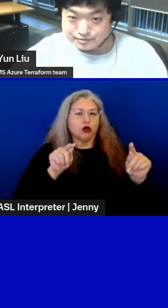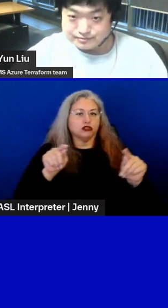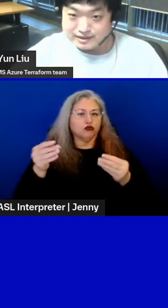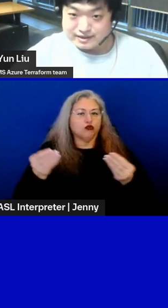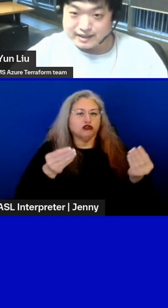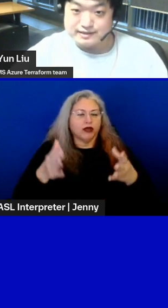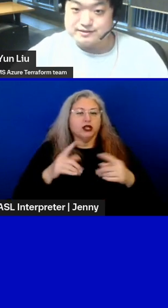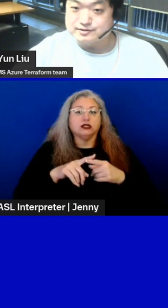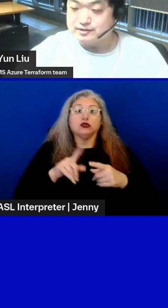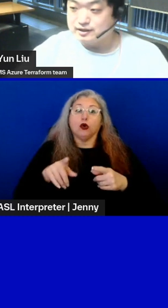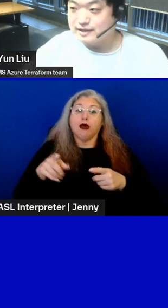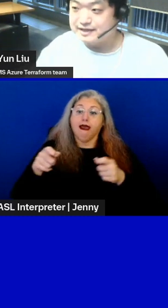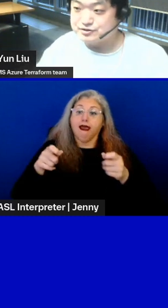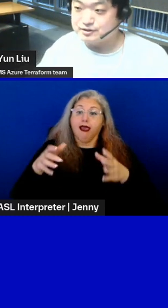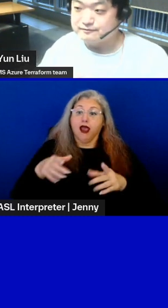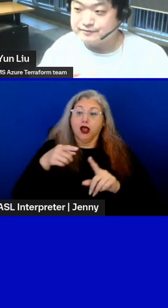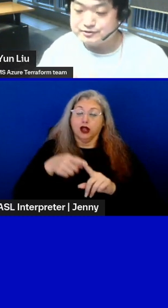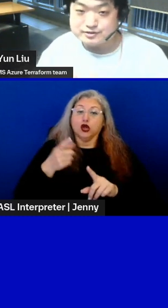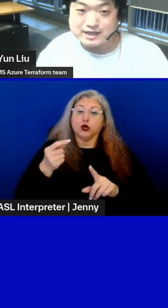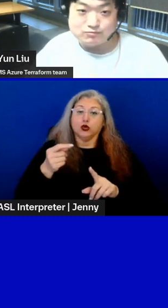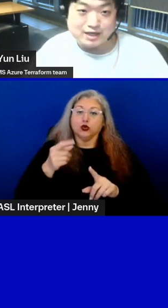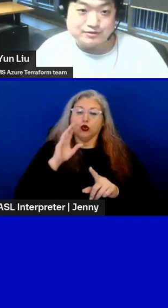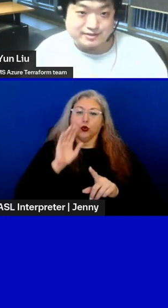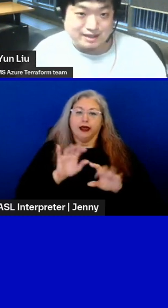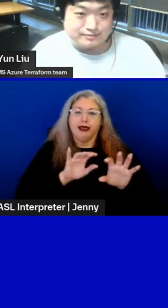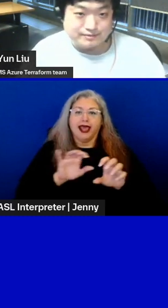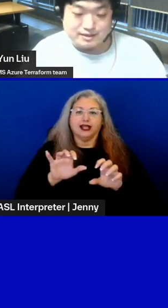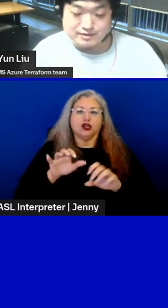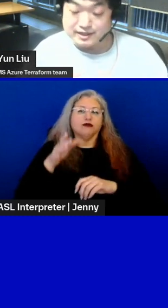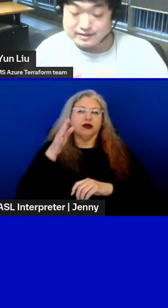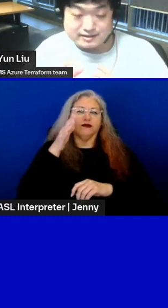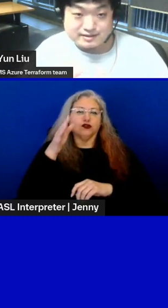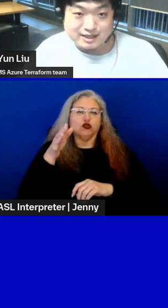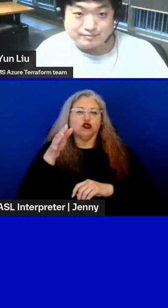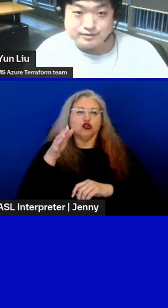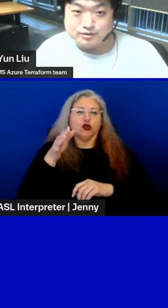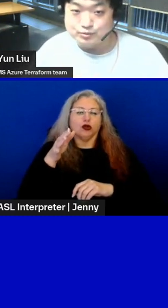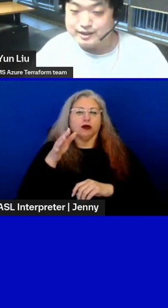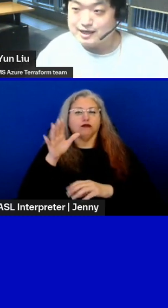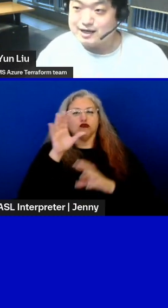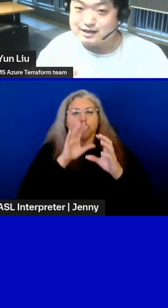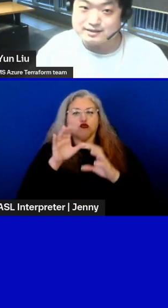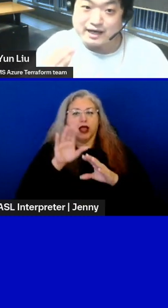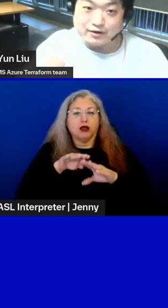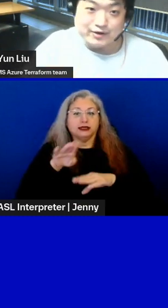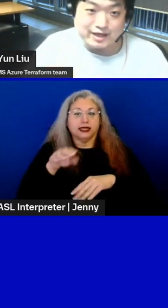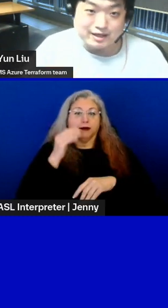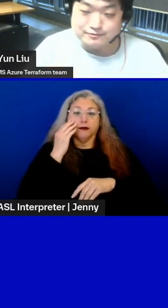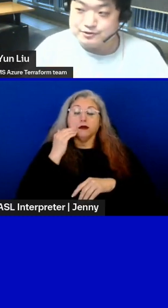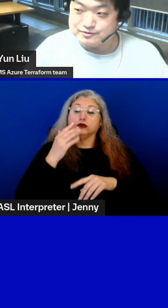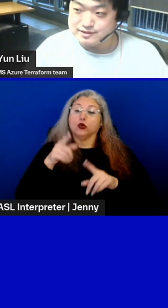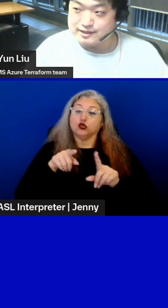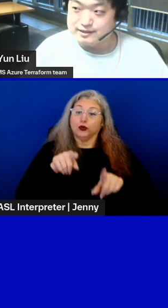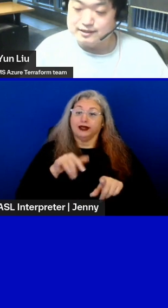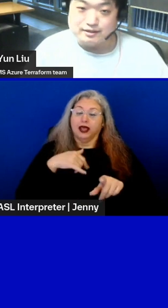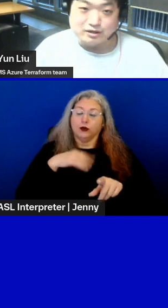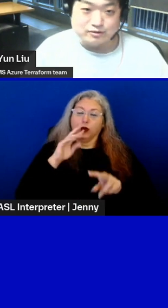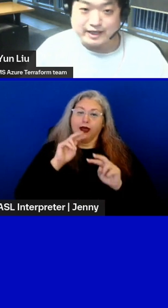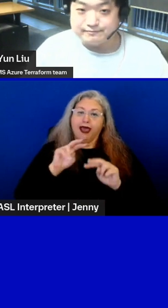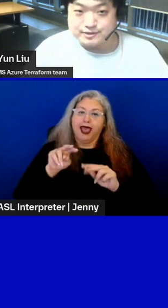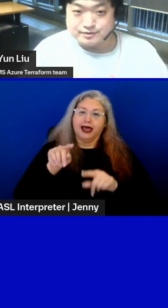handler do is enter a filter and browse step. So in this step, we ask LLM to